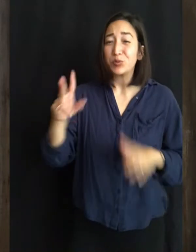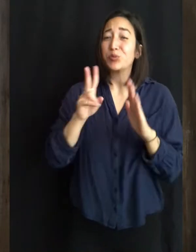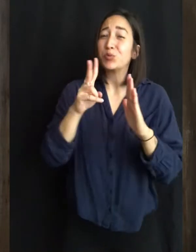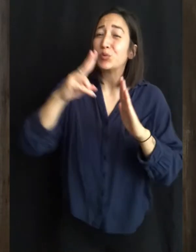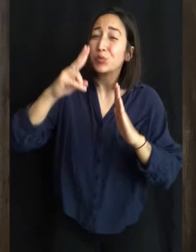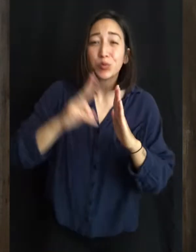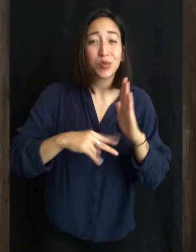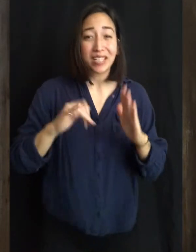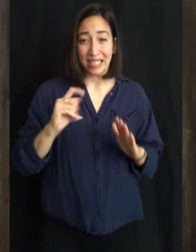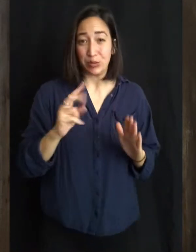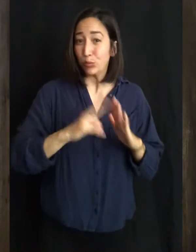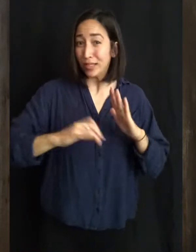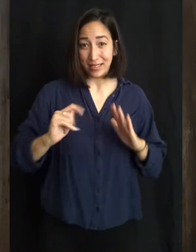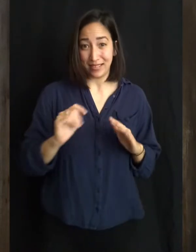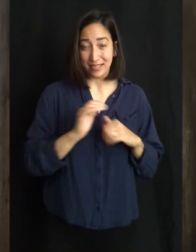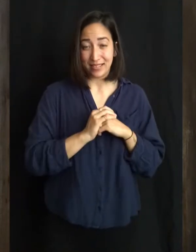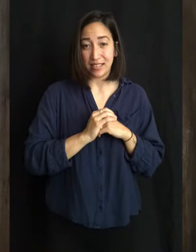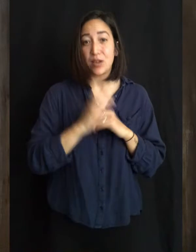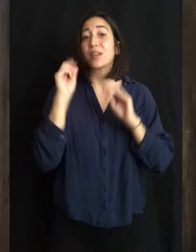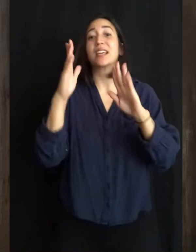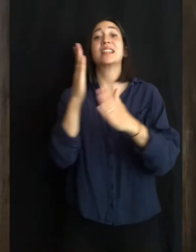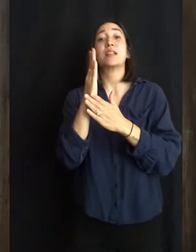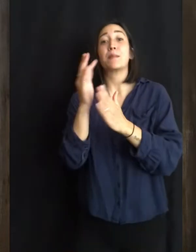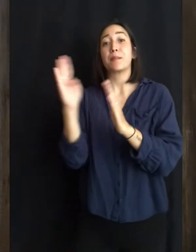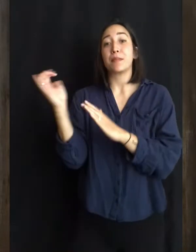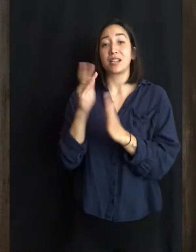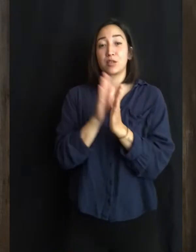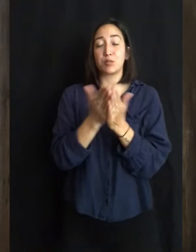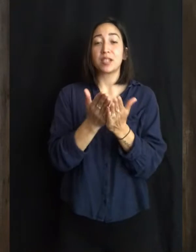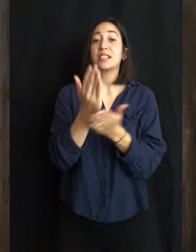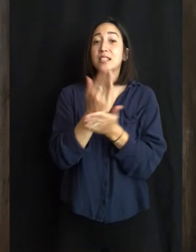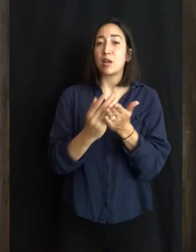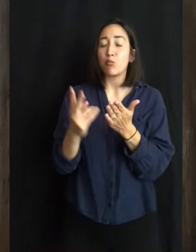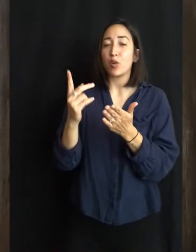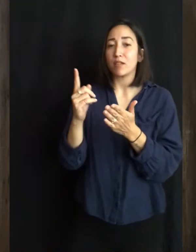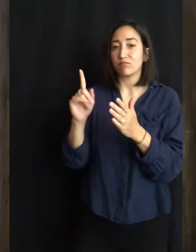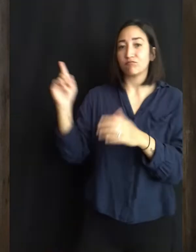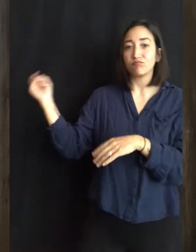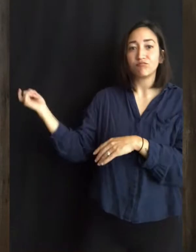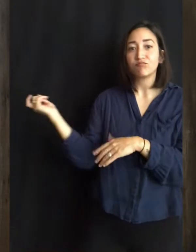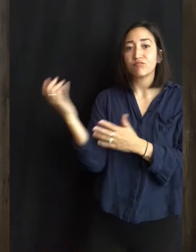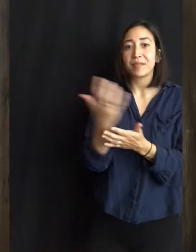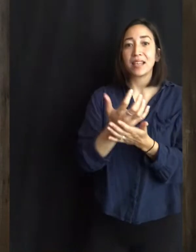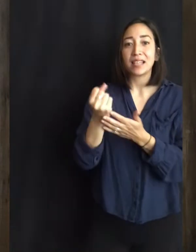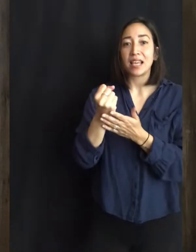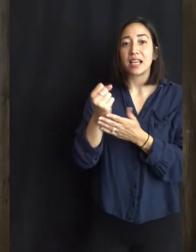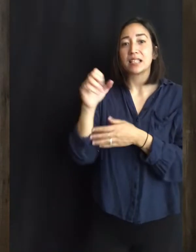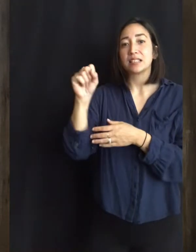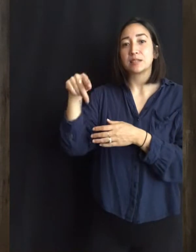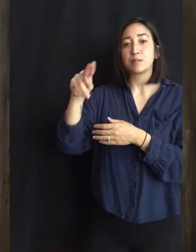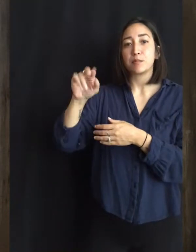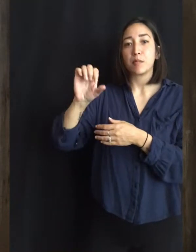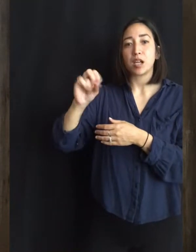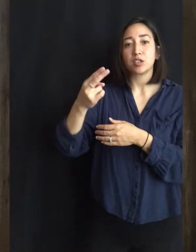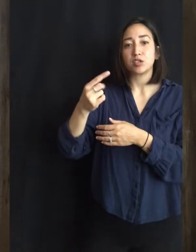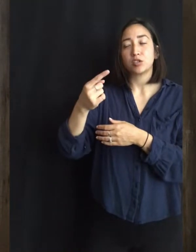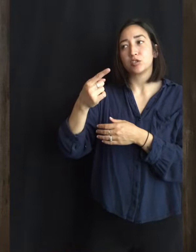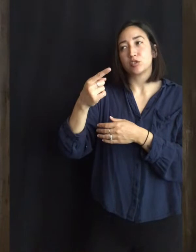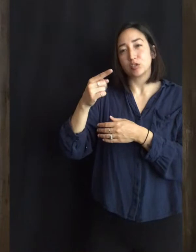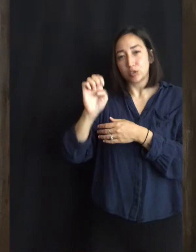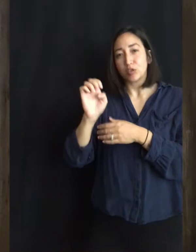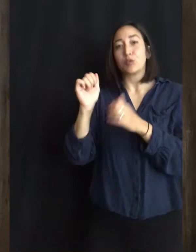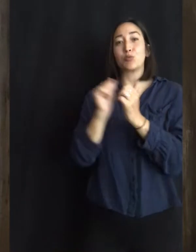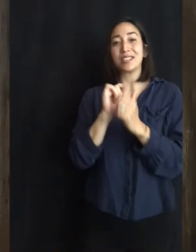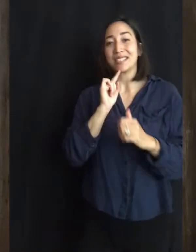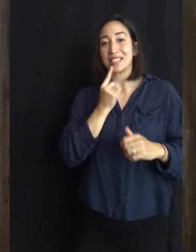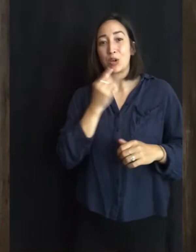Psalm 22. And someone ran and filled a sponge with sour wine, put it on a reed, and gave it to him to drink, saying, wait,